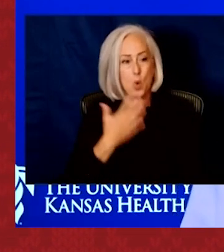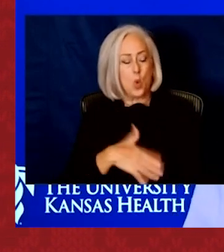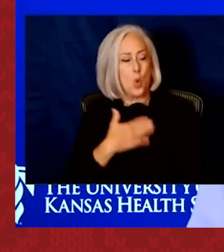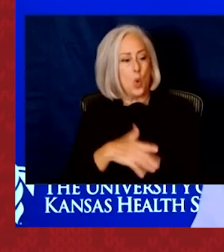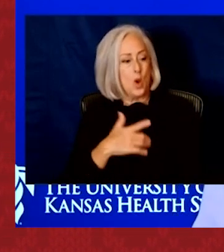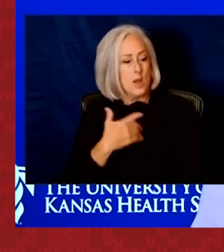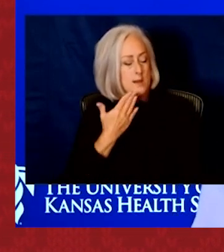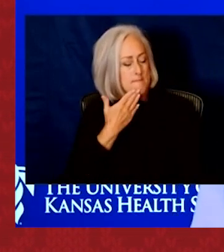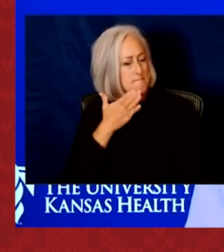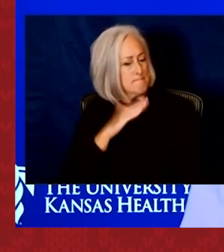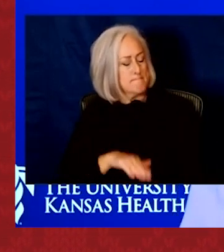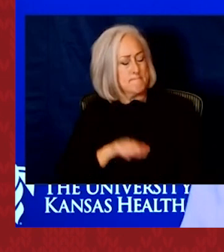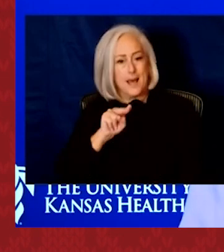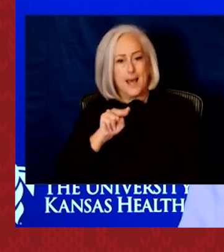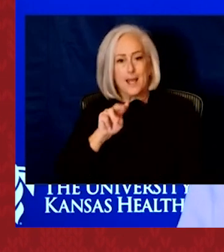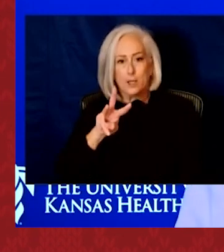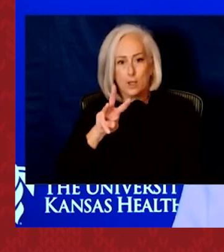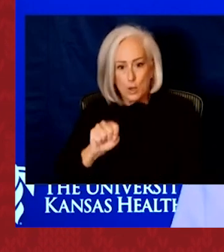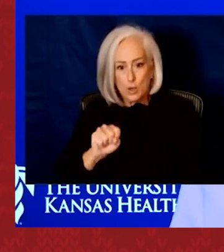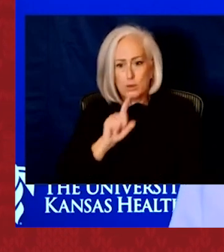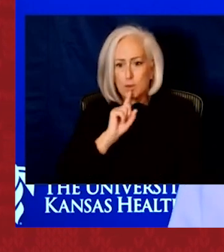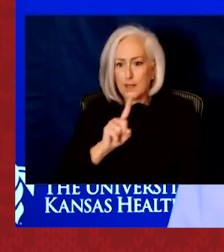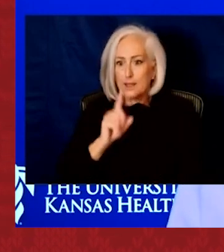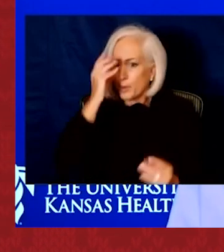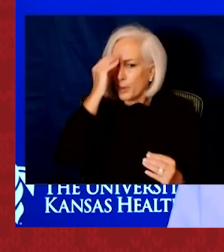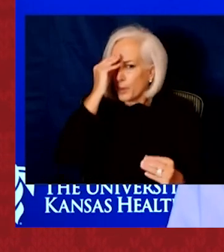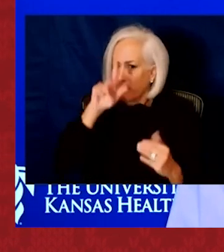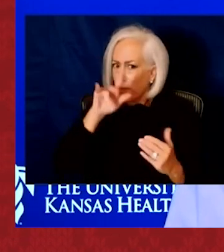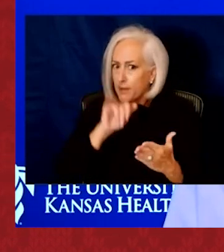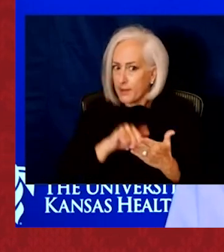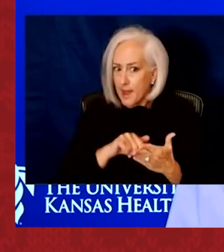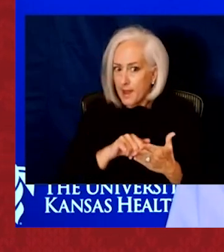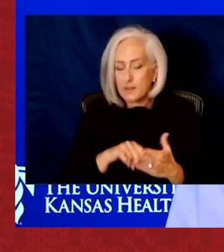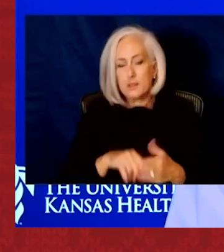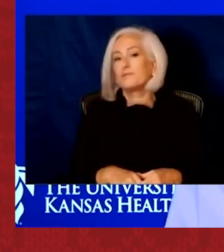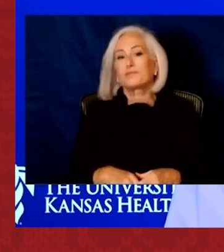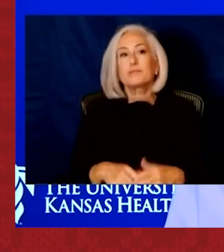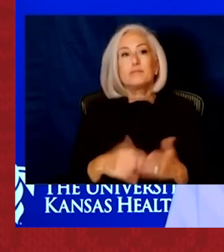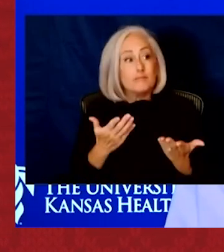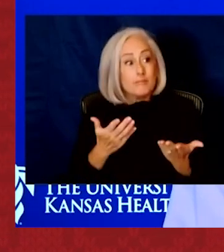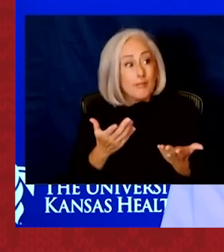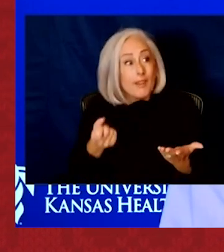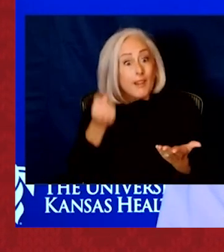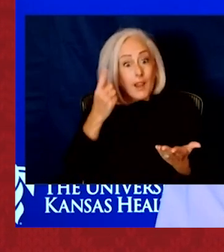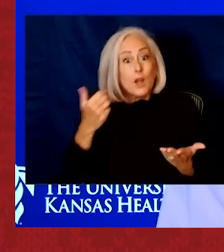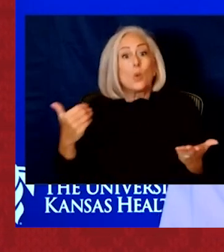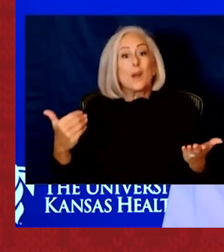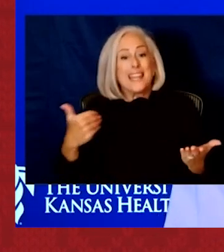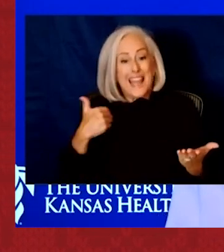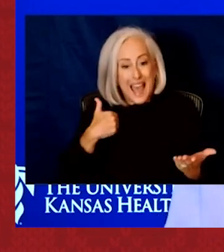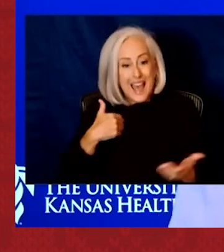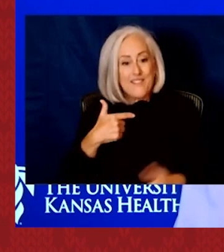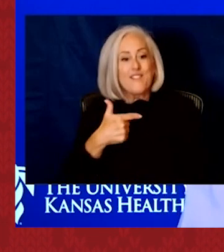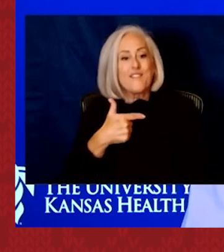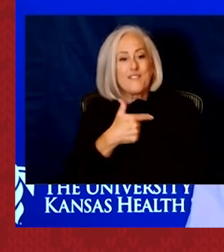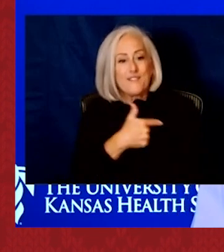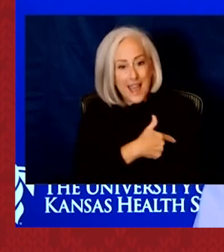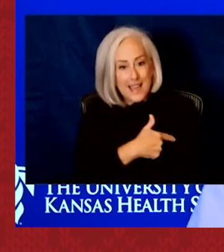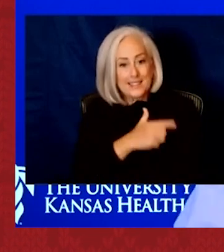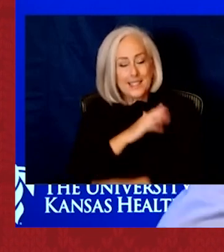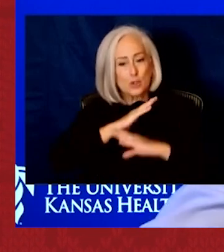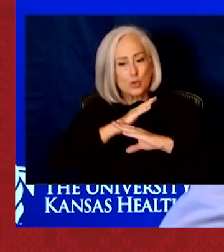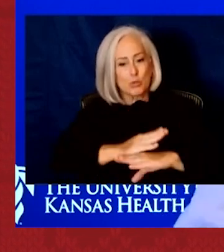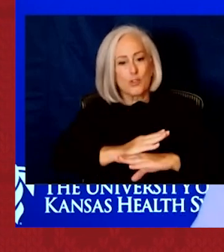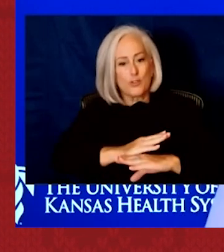I say this in the context of we have vaccines to combat these vaccine preventable diseases. I